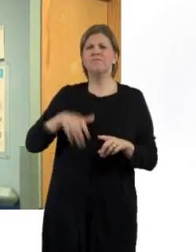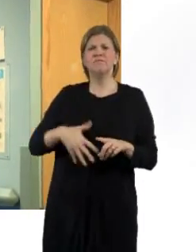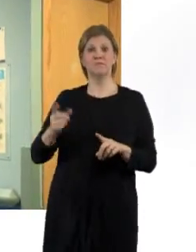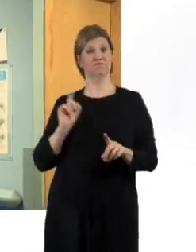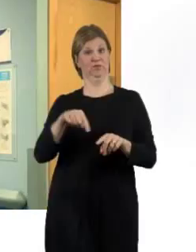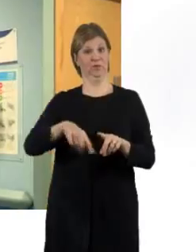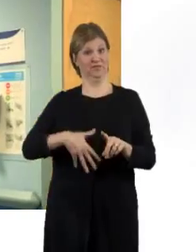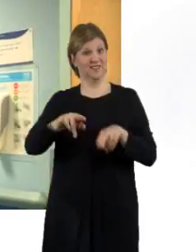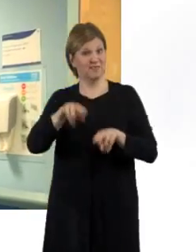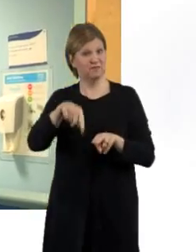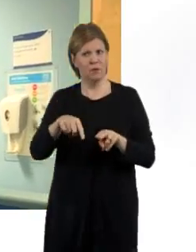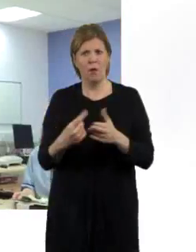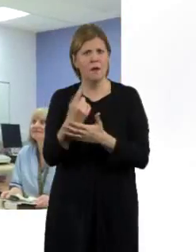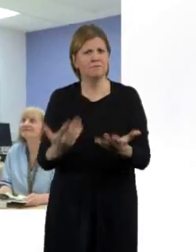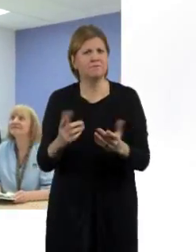through.